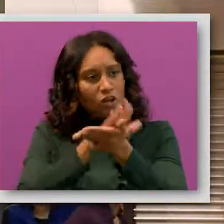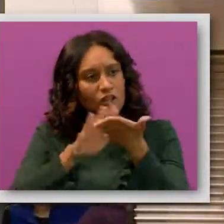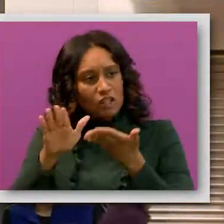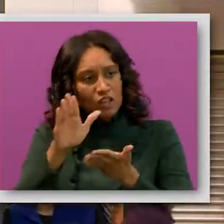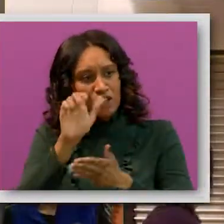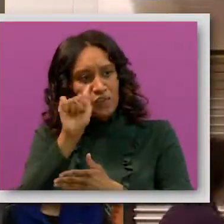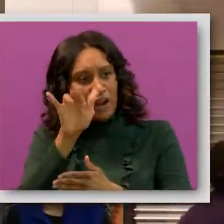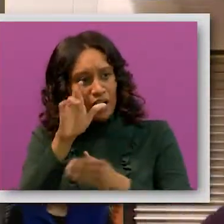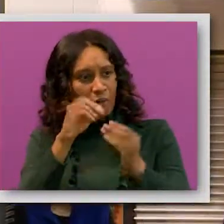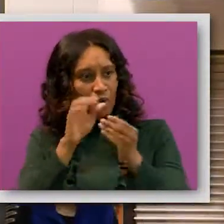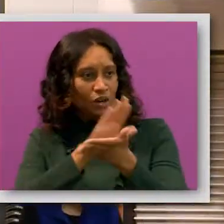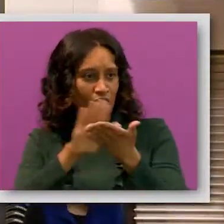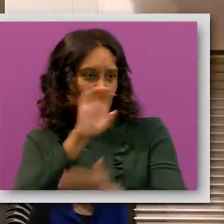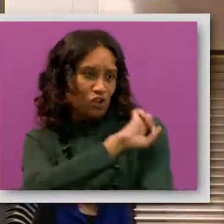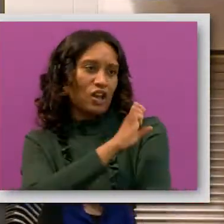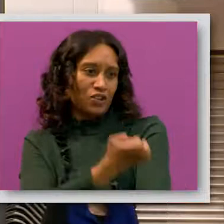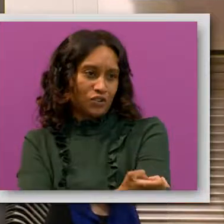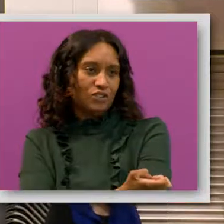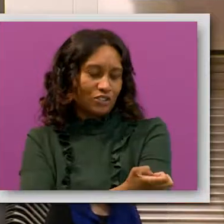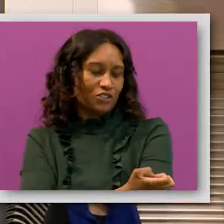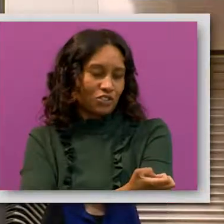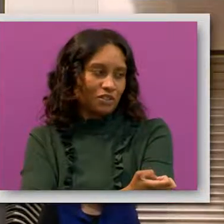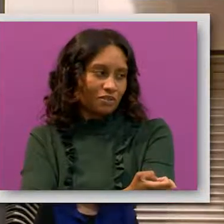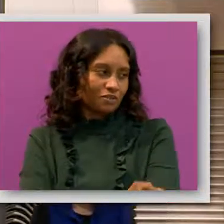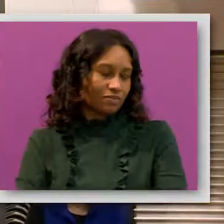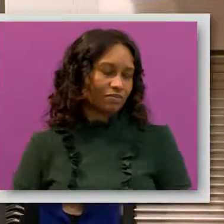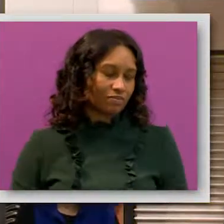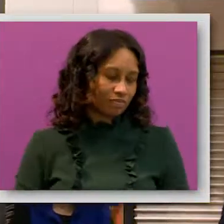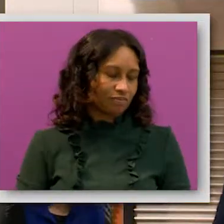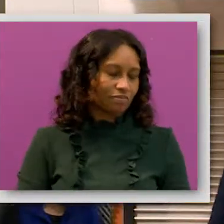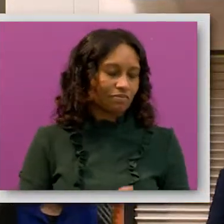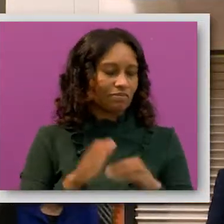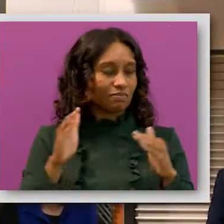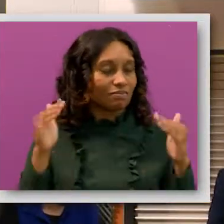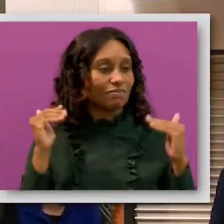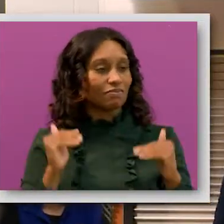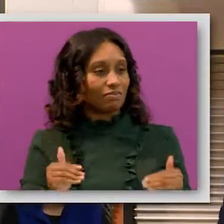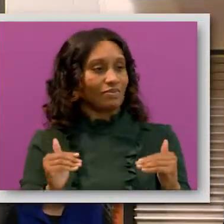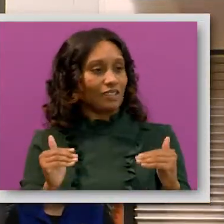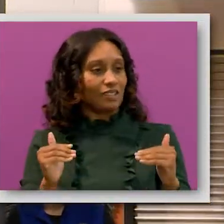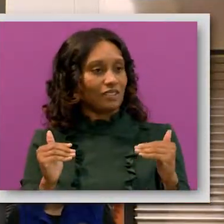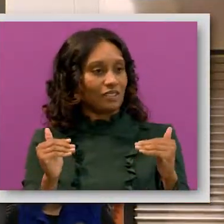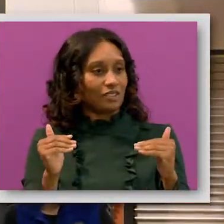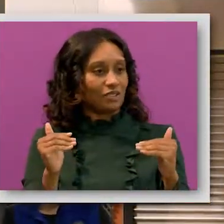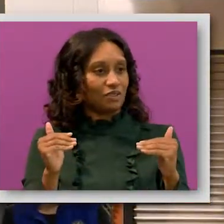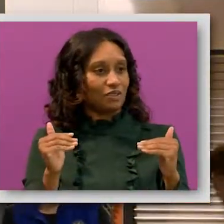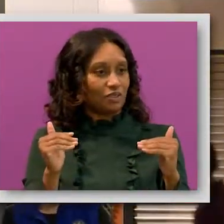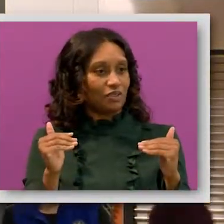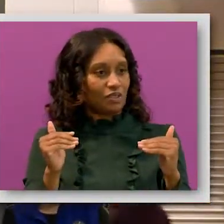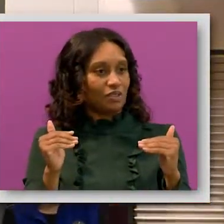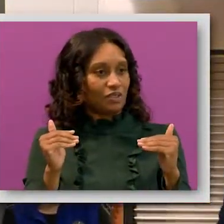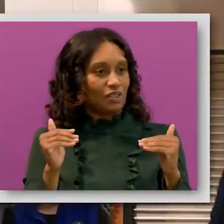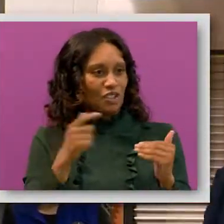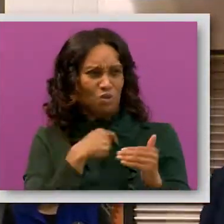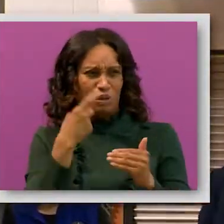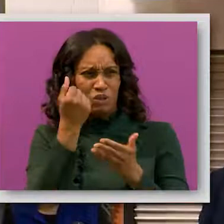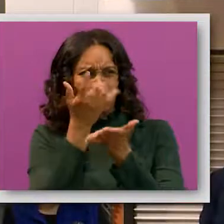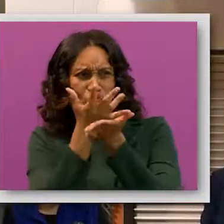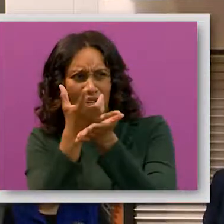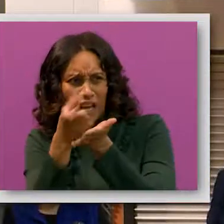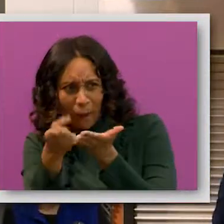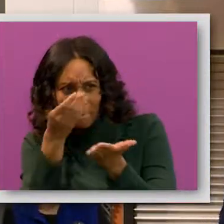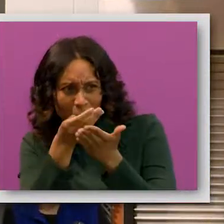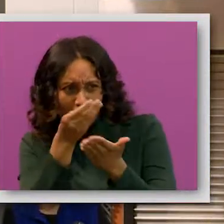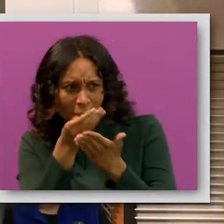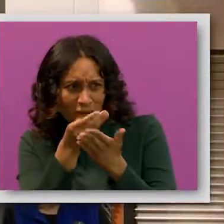don't suffer from asthma. And then we're going to, unfortunately, we kind of ran out of money, so we had to